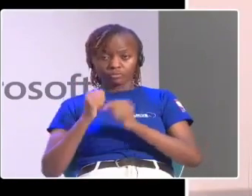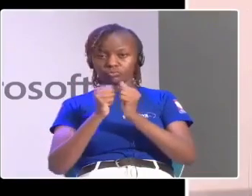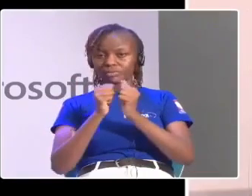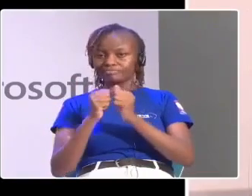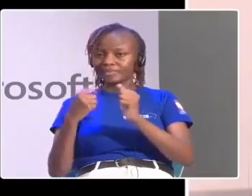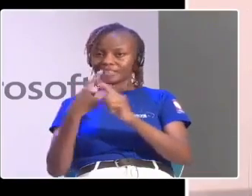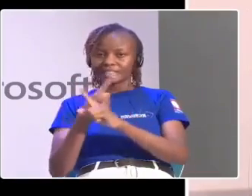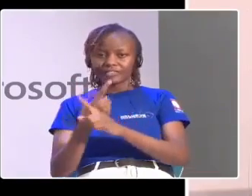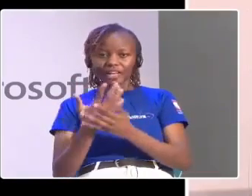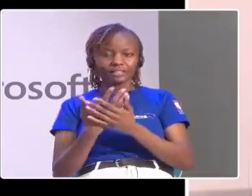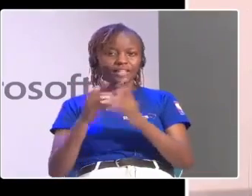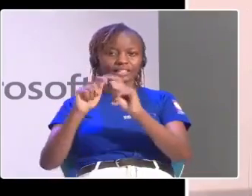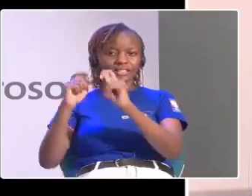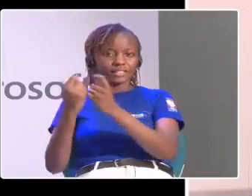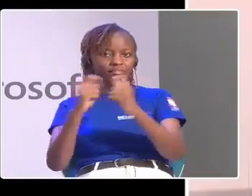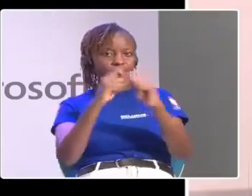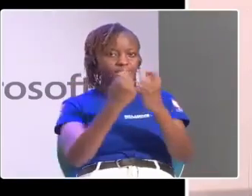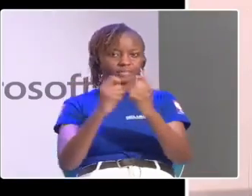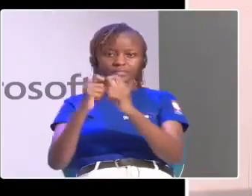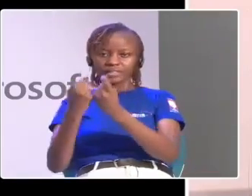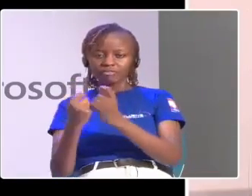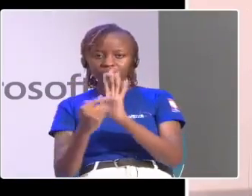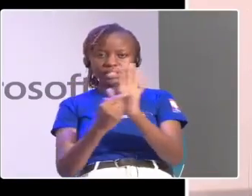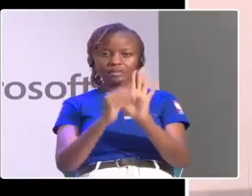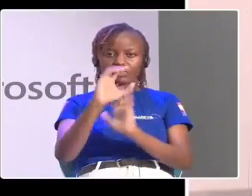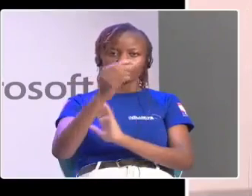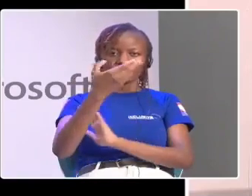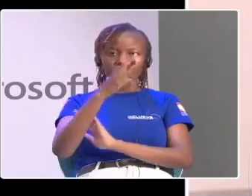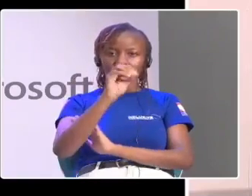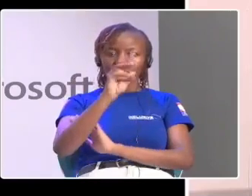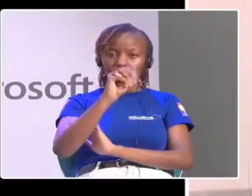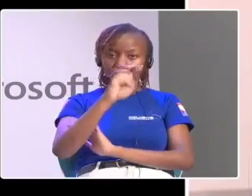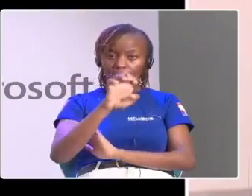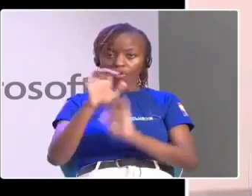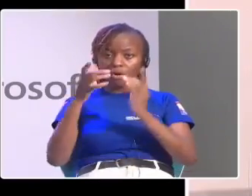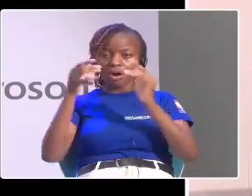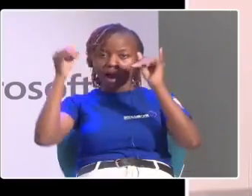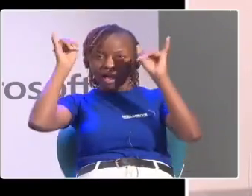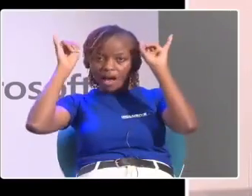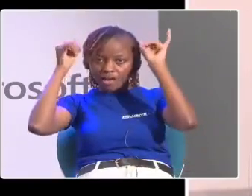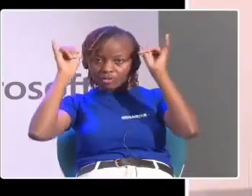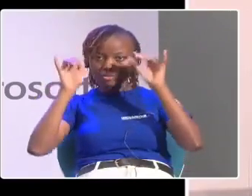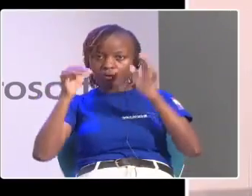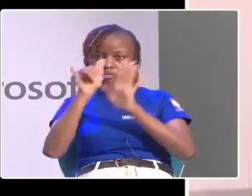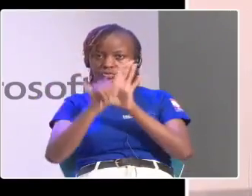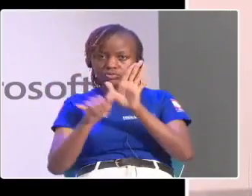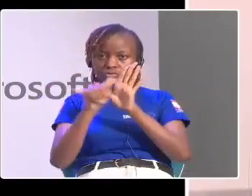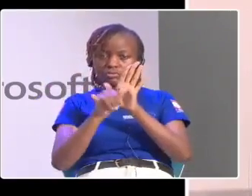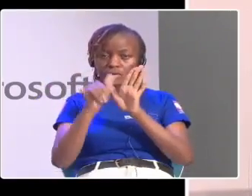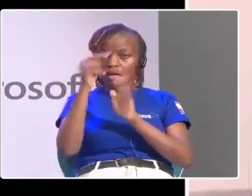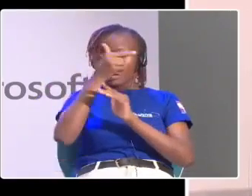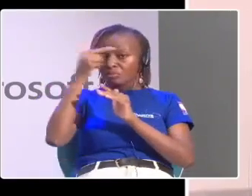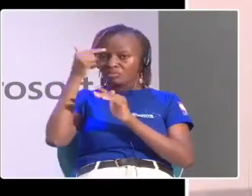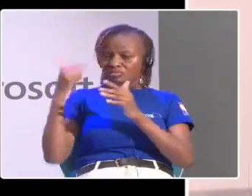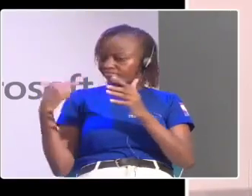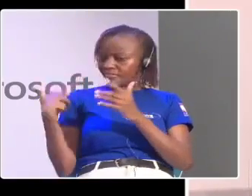these spoke teams, the product areas, like Chrome, like Android, like YouTube, because we've found over the years that